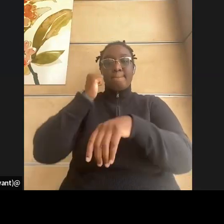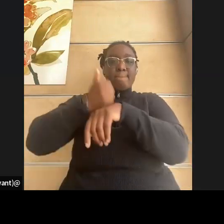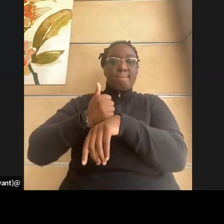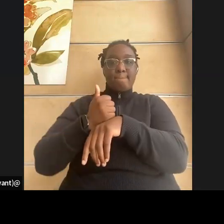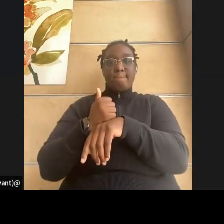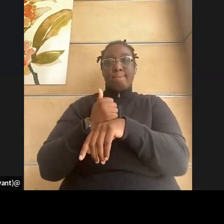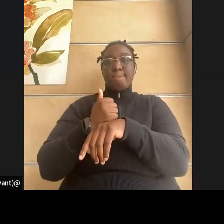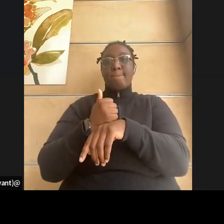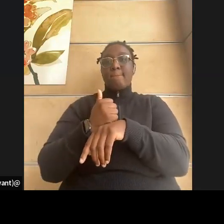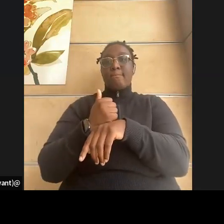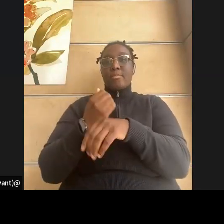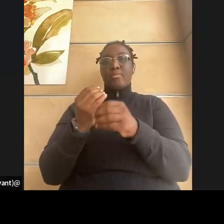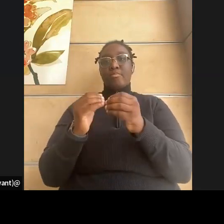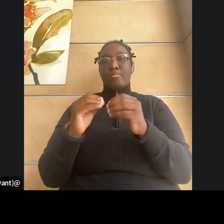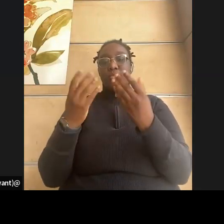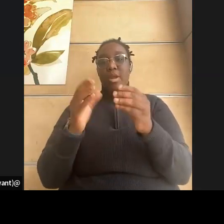our community.